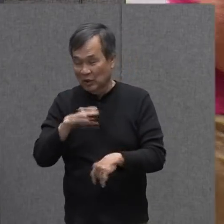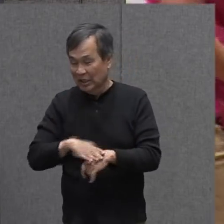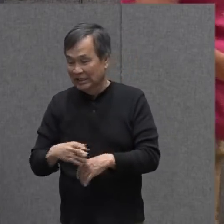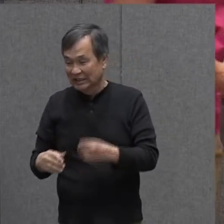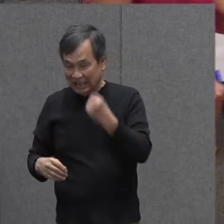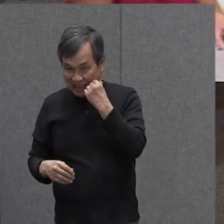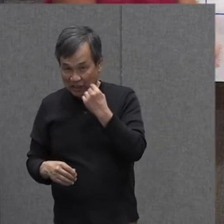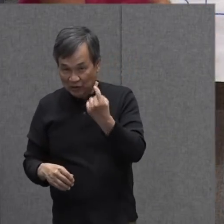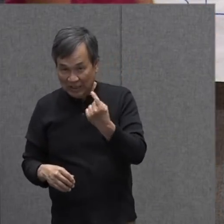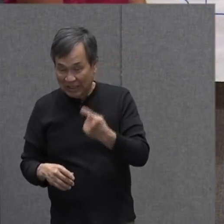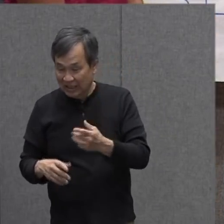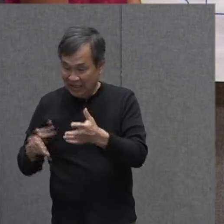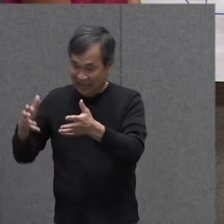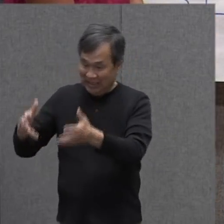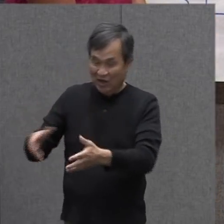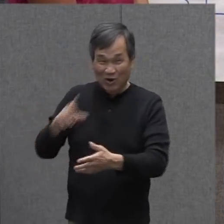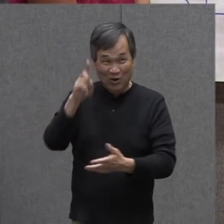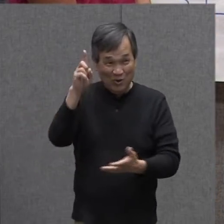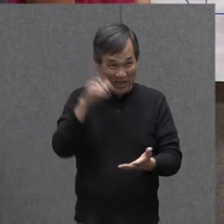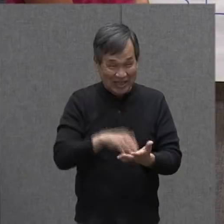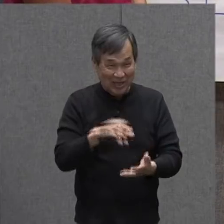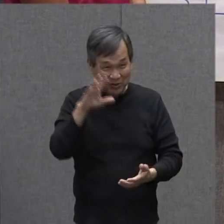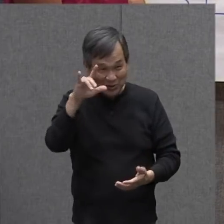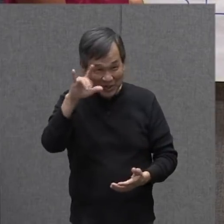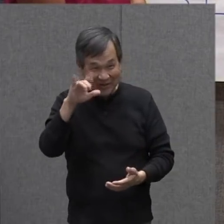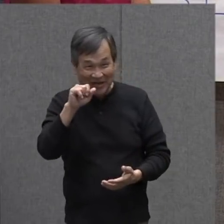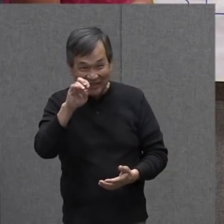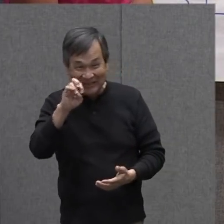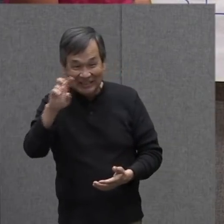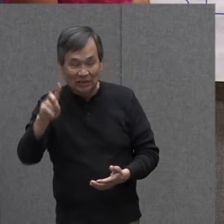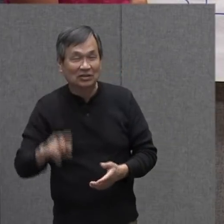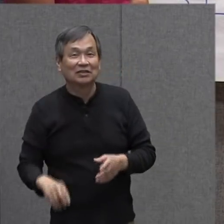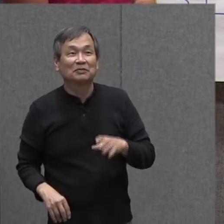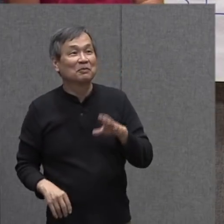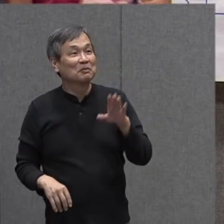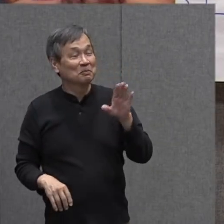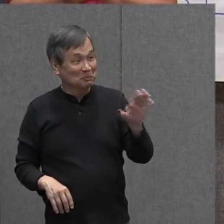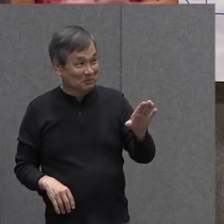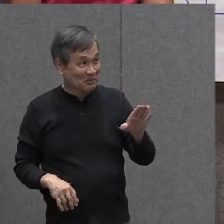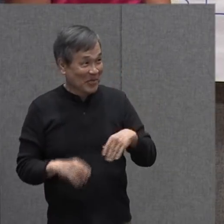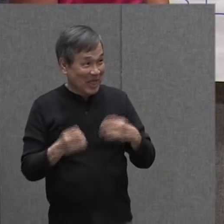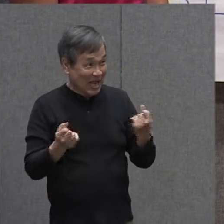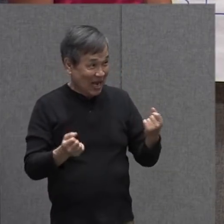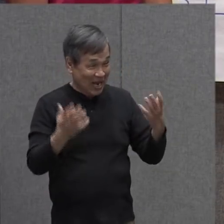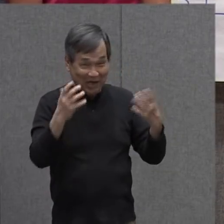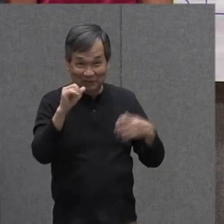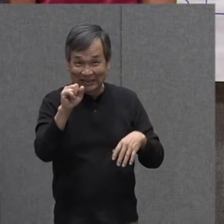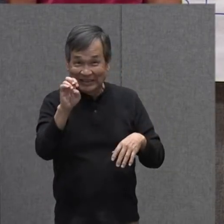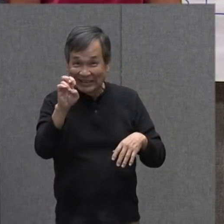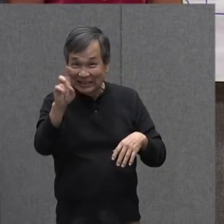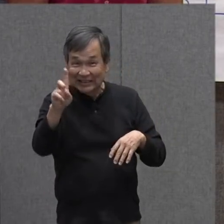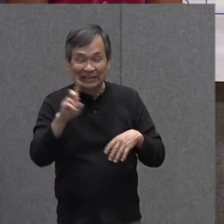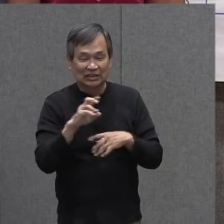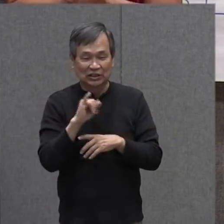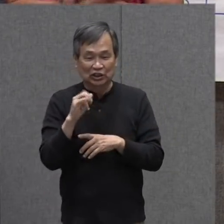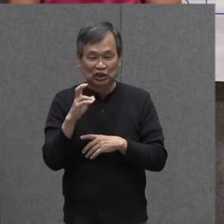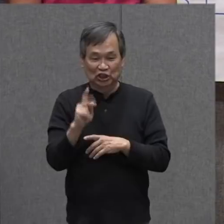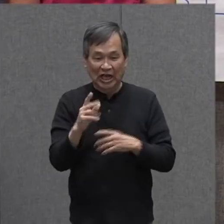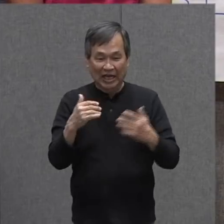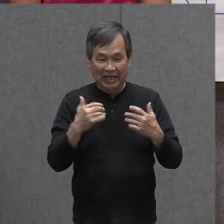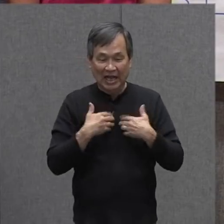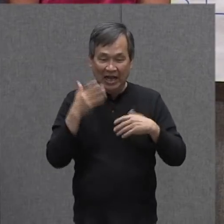All right. Then we continue with that pattern. If we have 9 planted seeds, how many seeds will